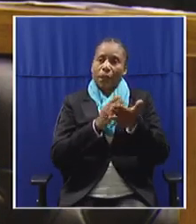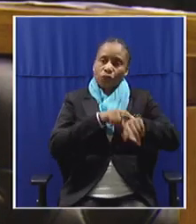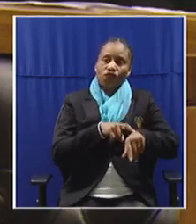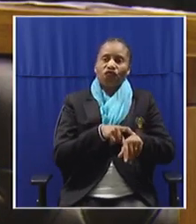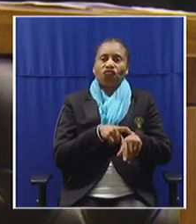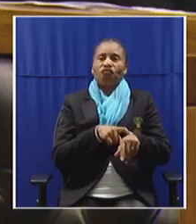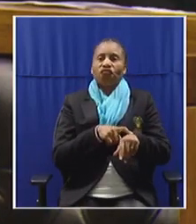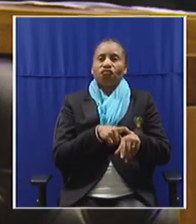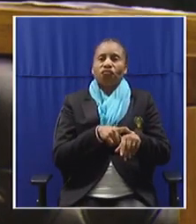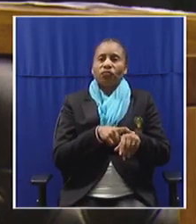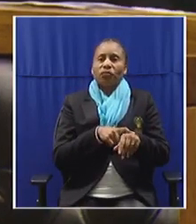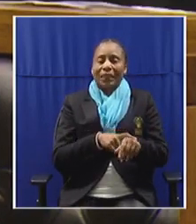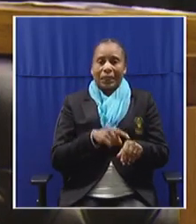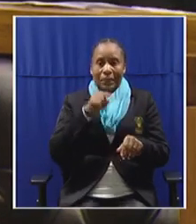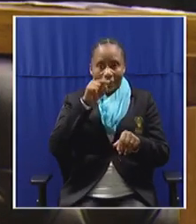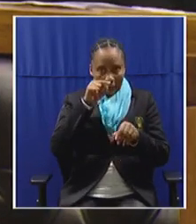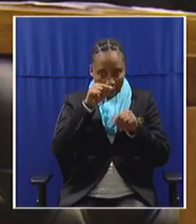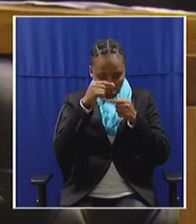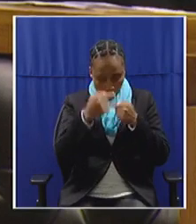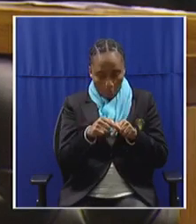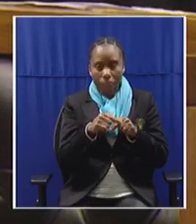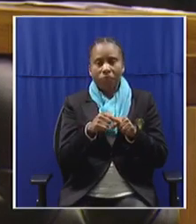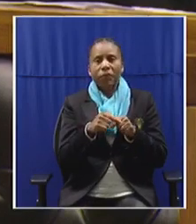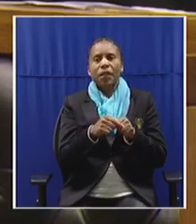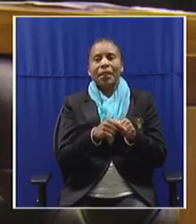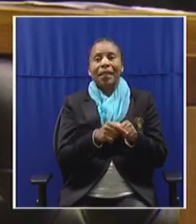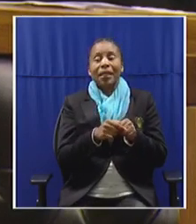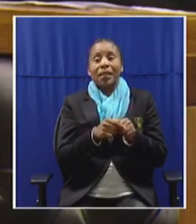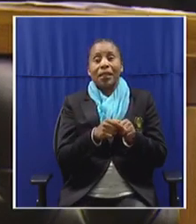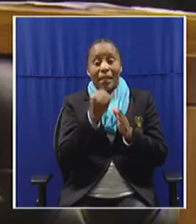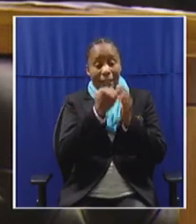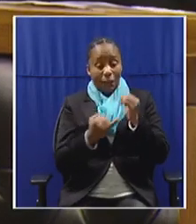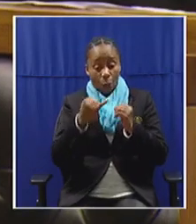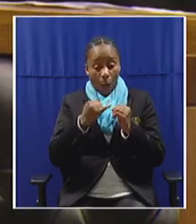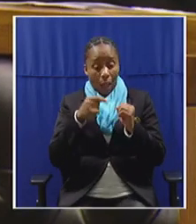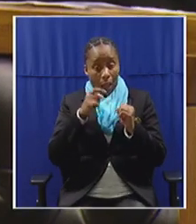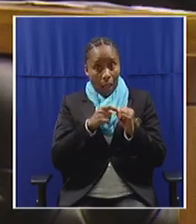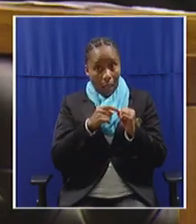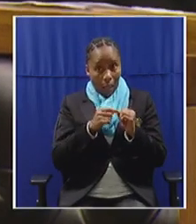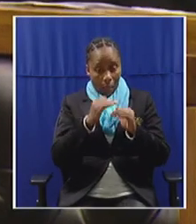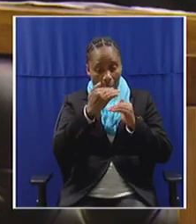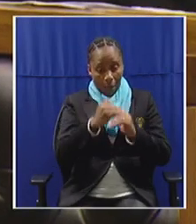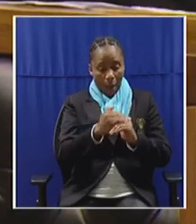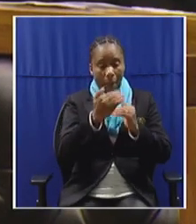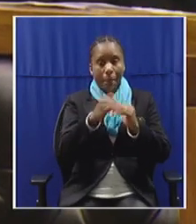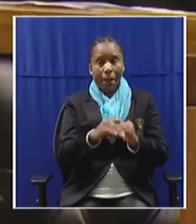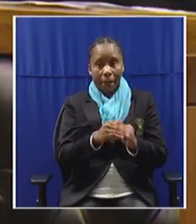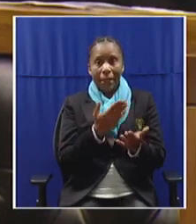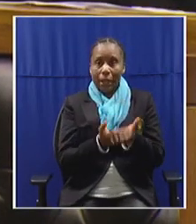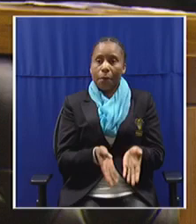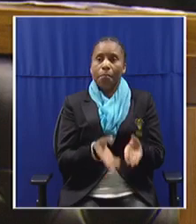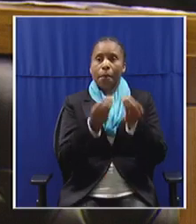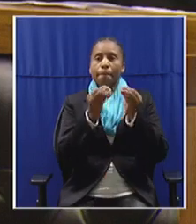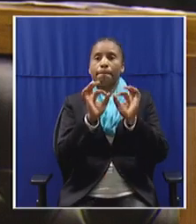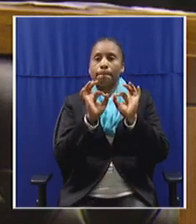that takes an individual to a certain point where this individual can find gainful employment because